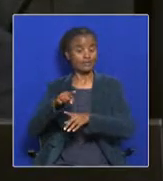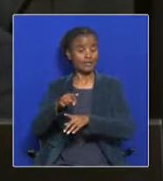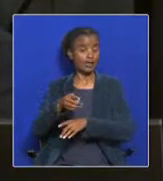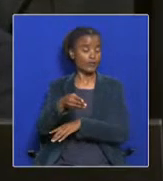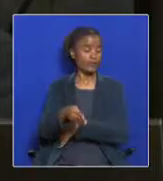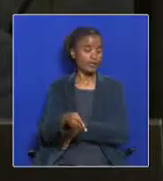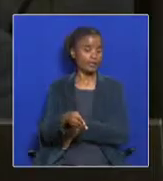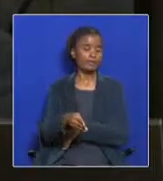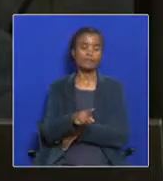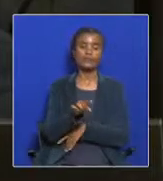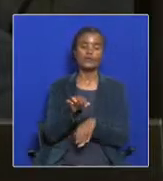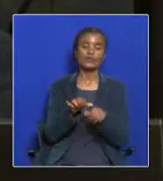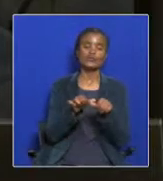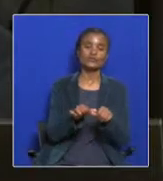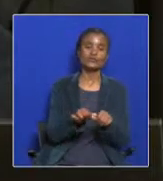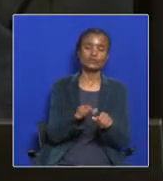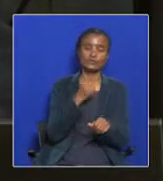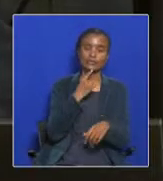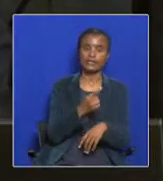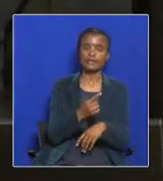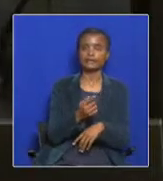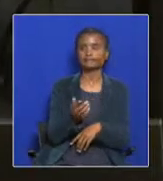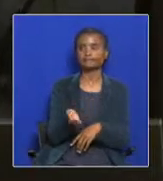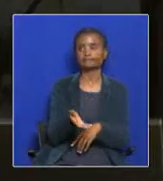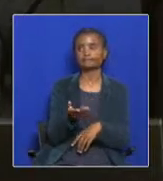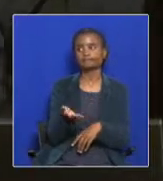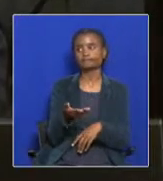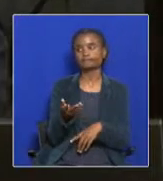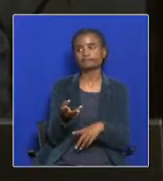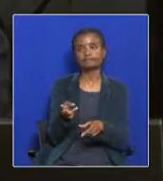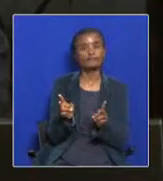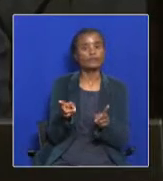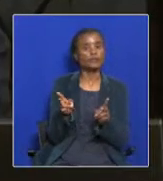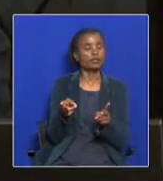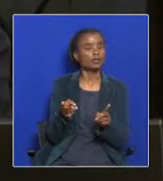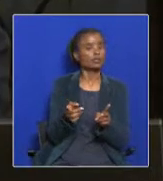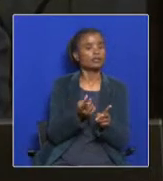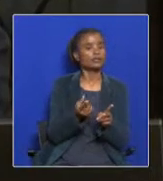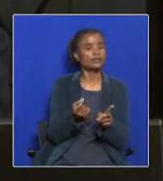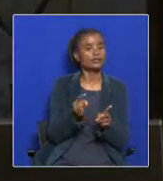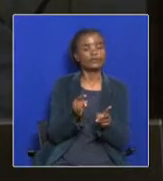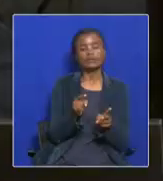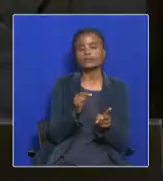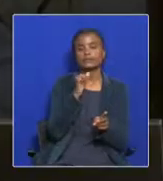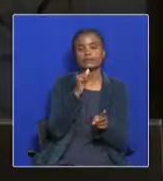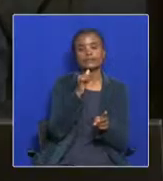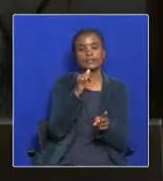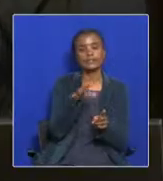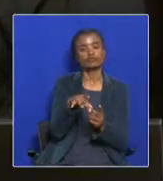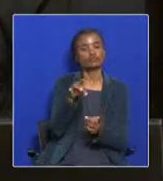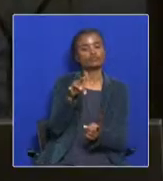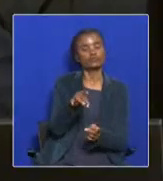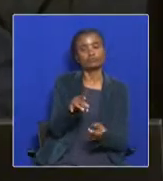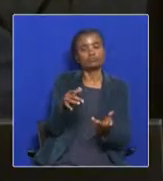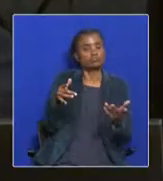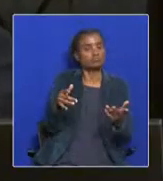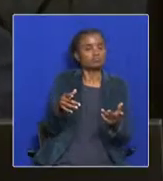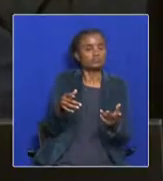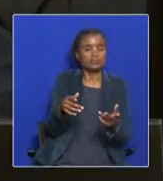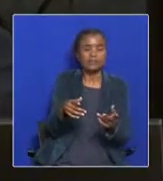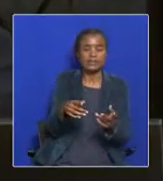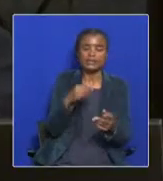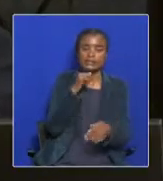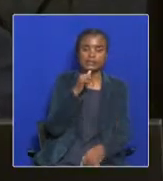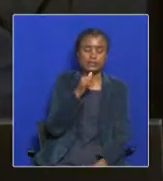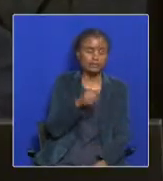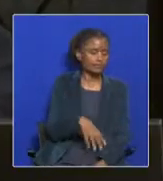that it's common cause, that it wouldn't make a difference who you pick. An experienced member may well have